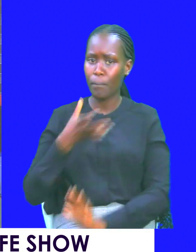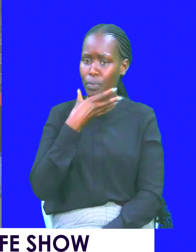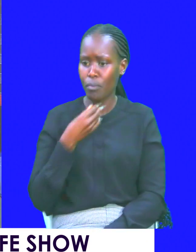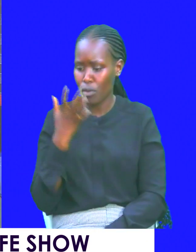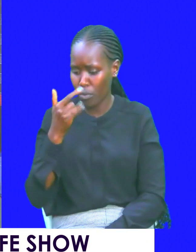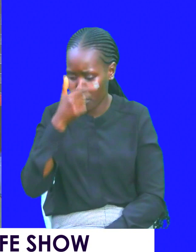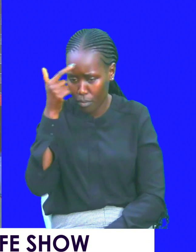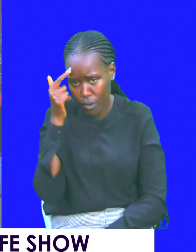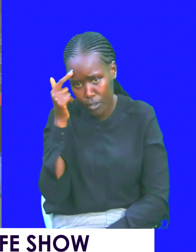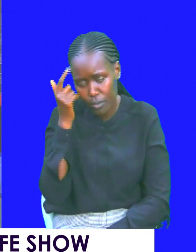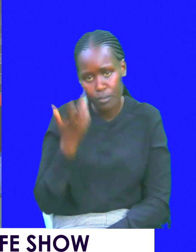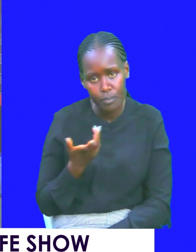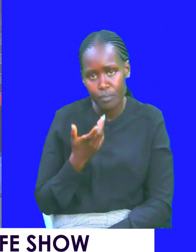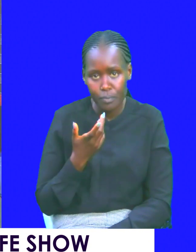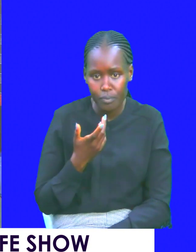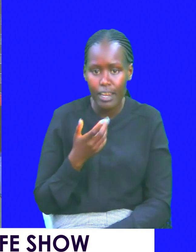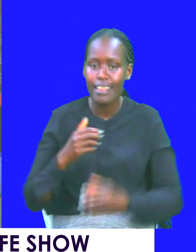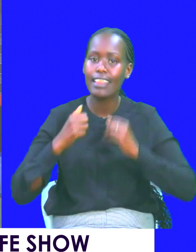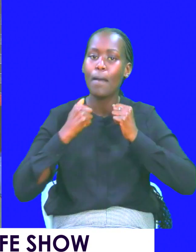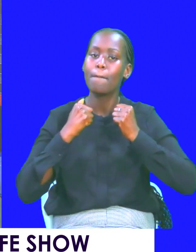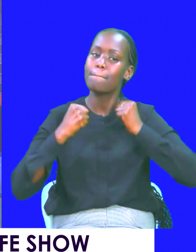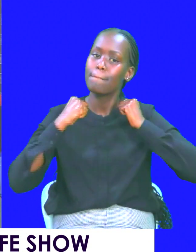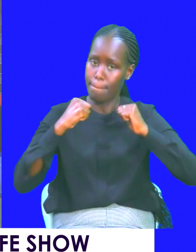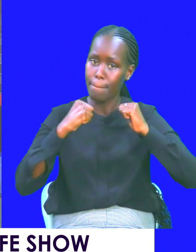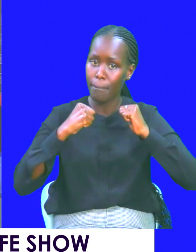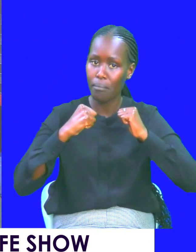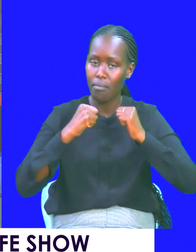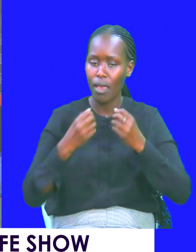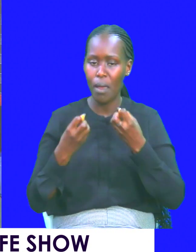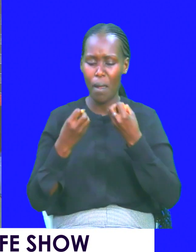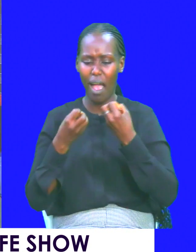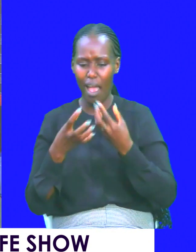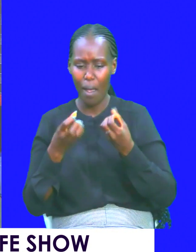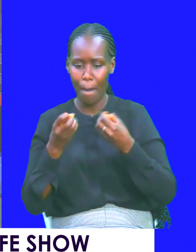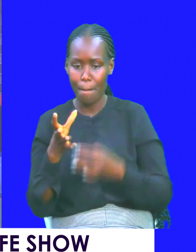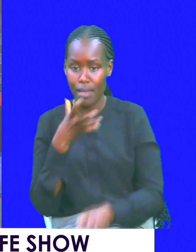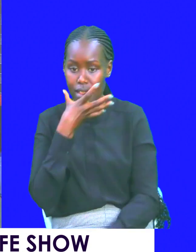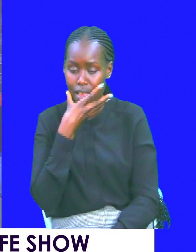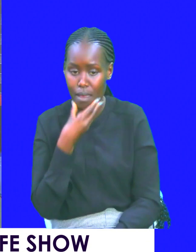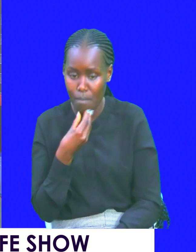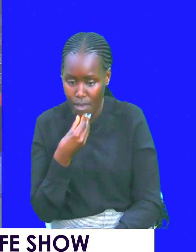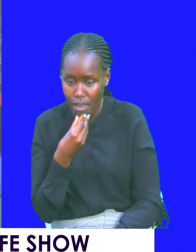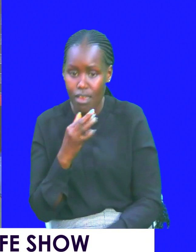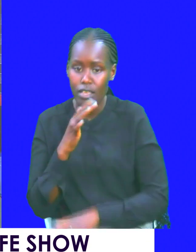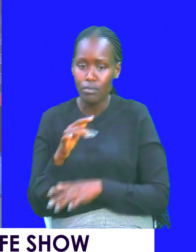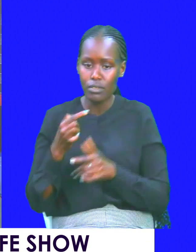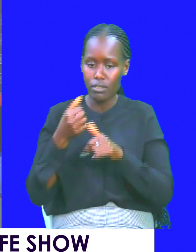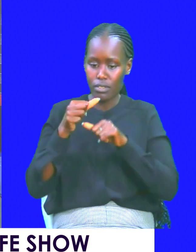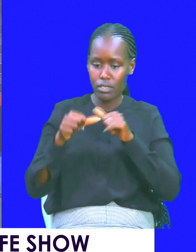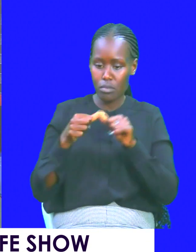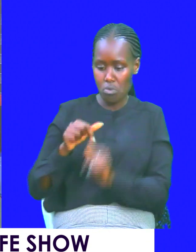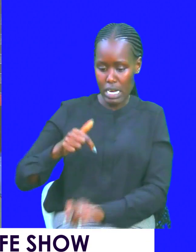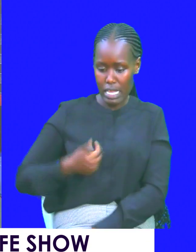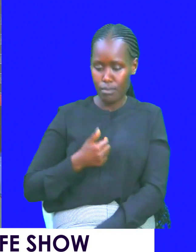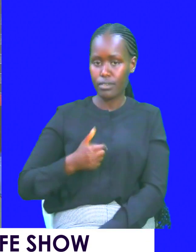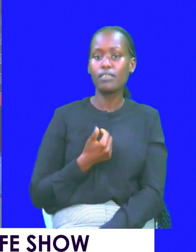because probably they are strong. And many men speak of themselves being men because